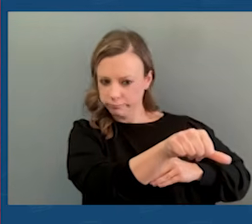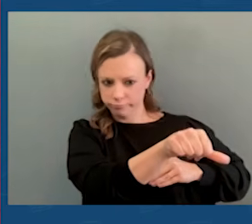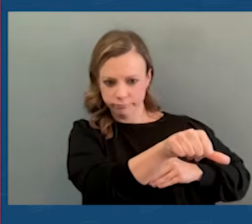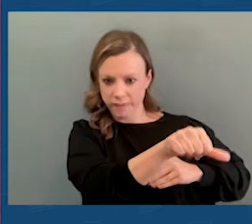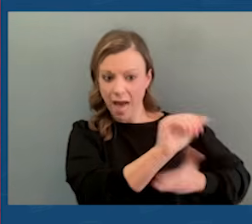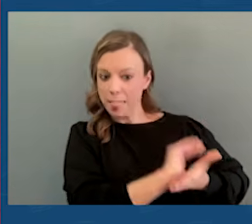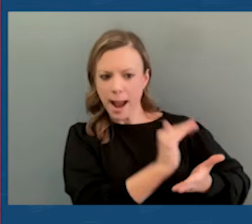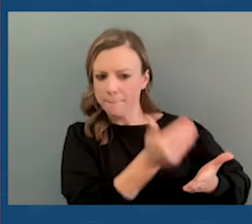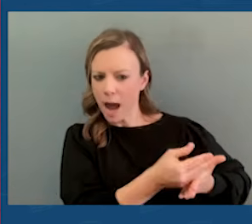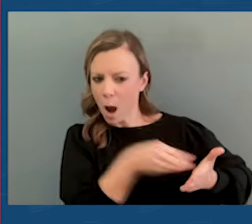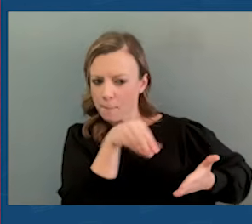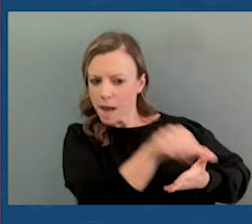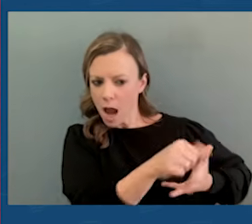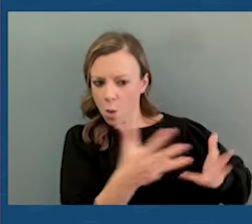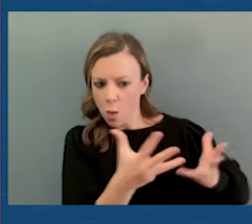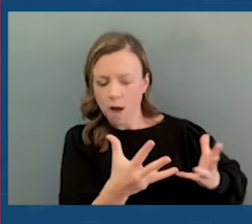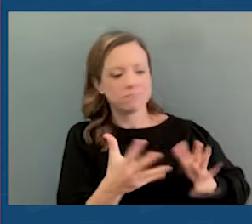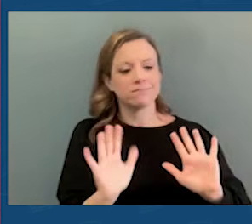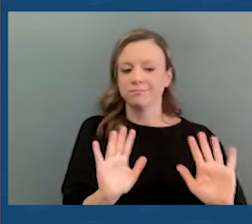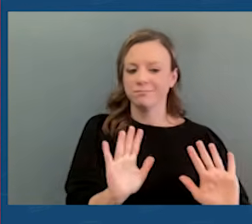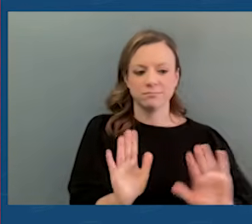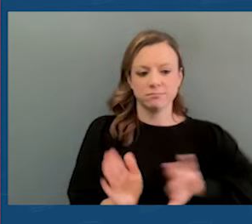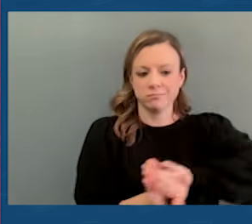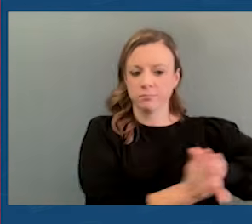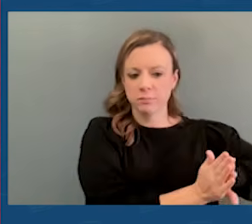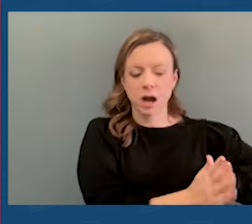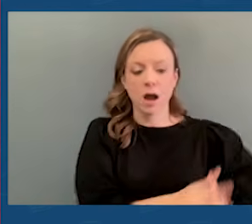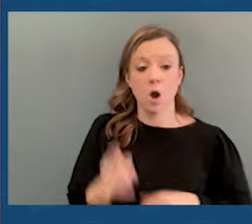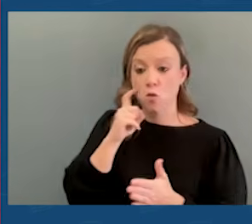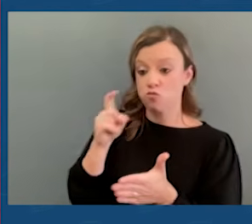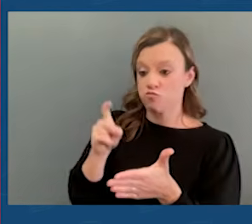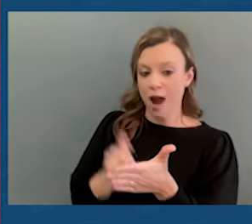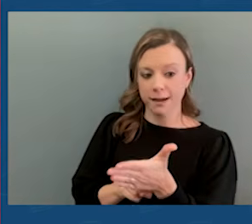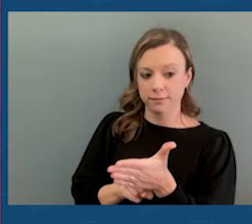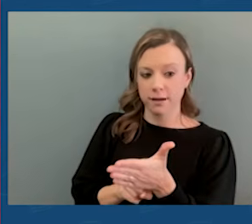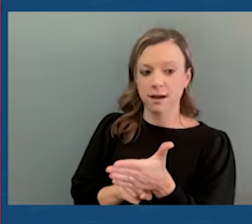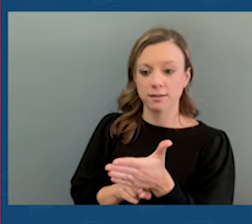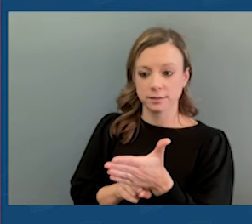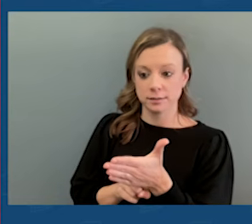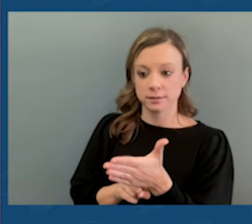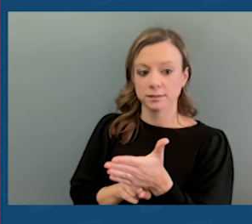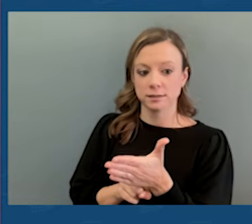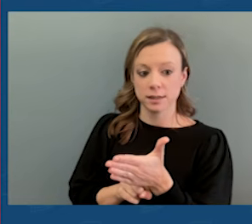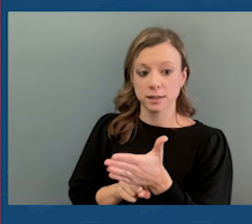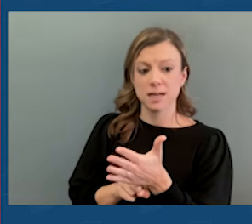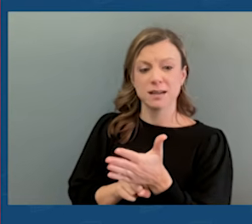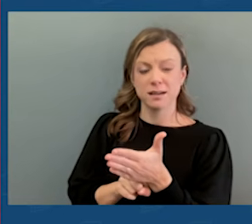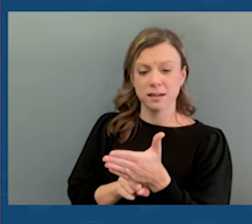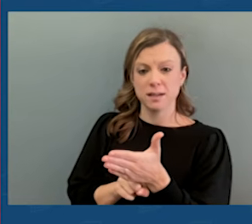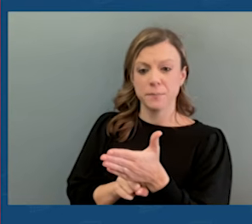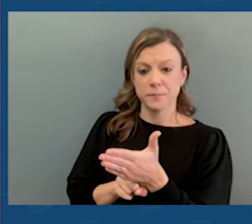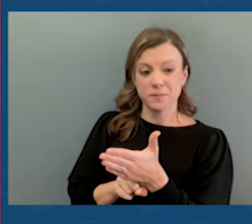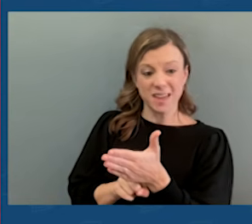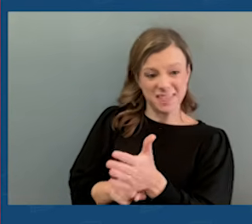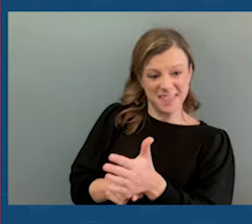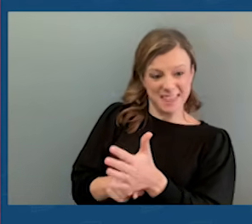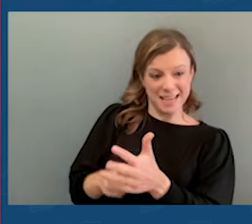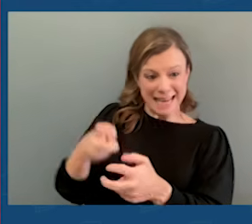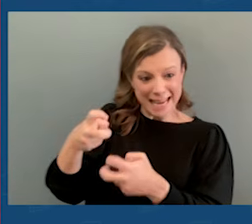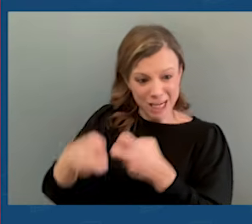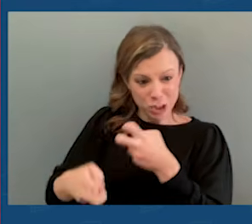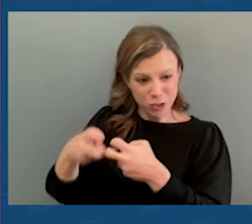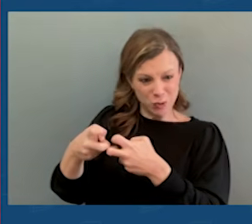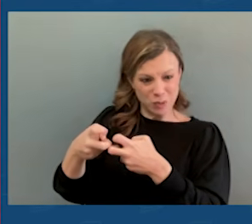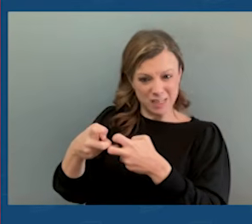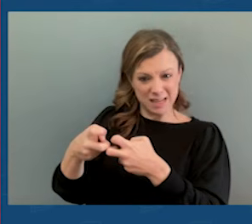the conversation of one, recognizing the issues that affected Black people and descendants of slaves